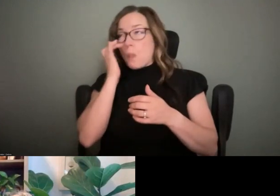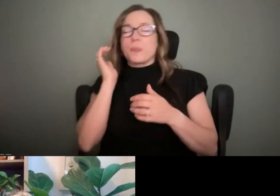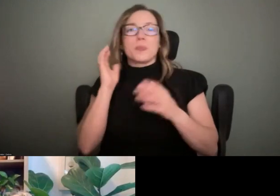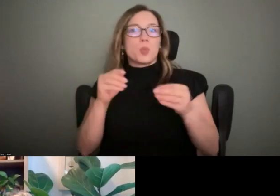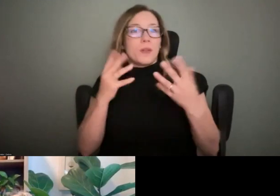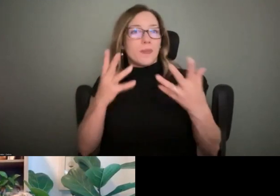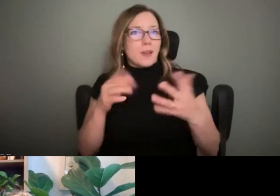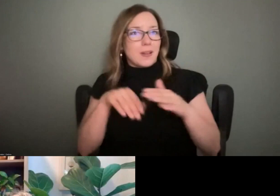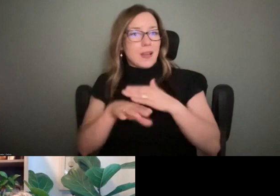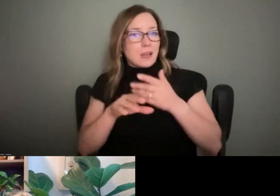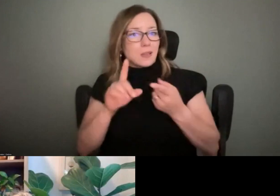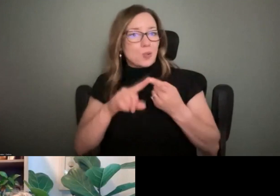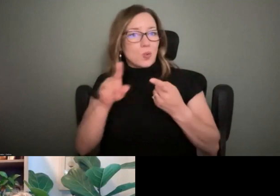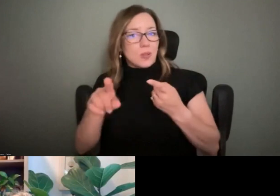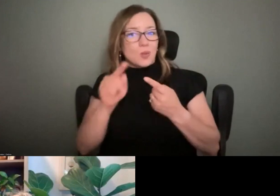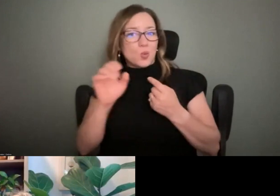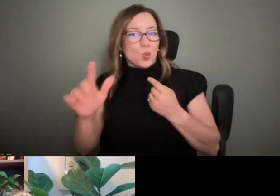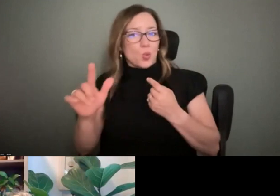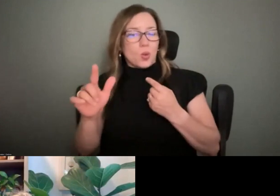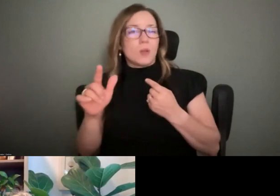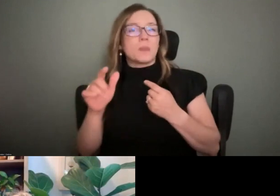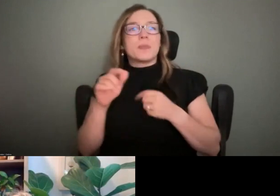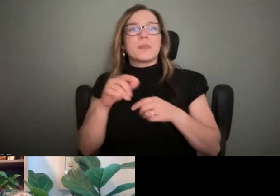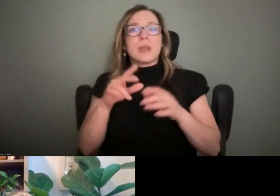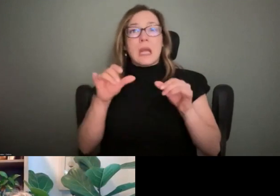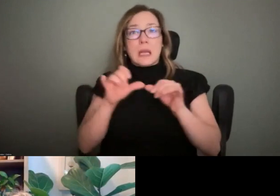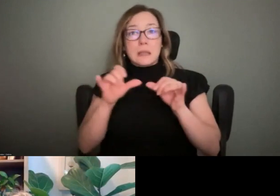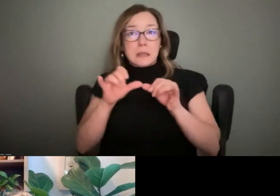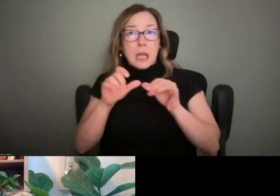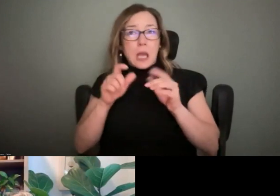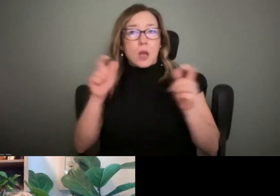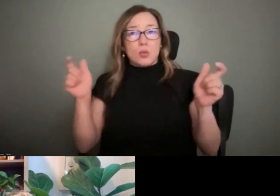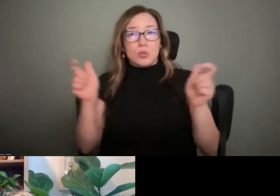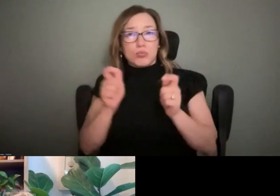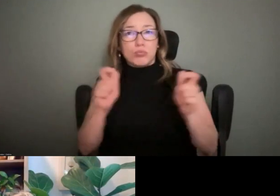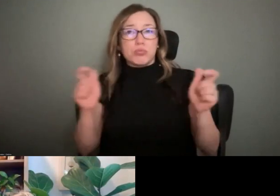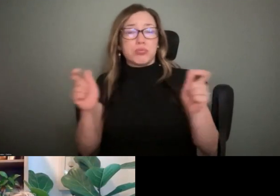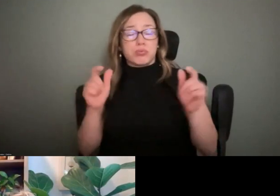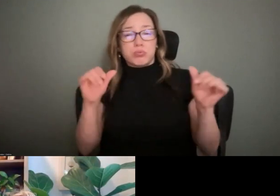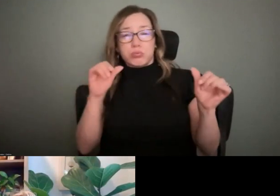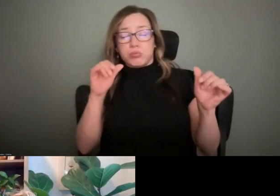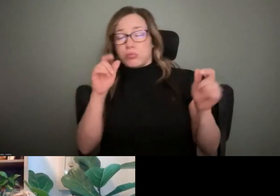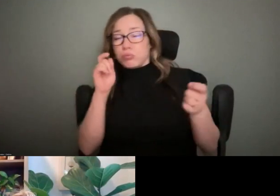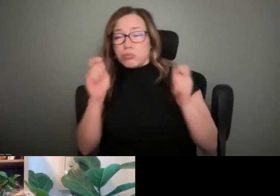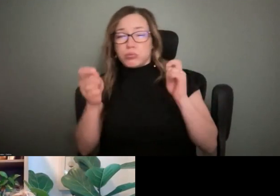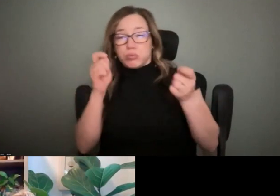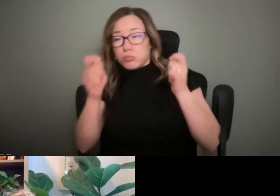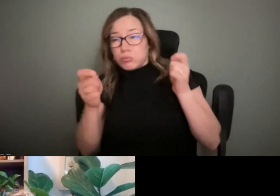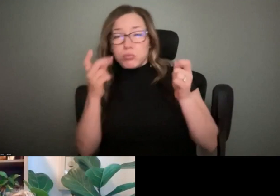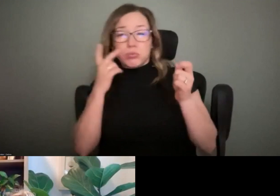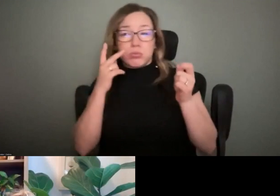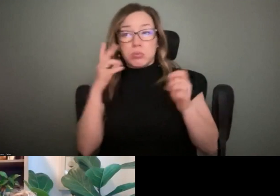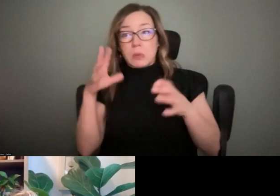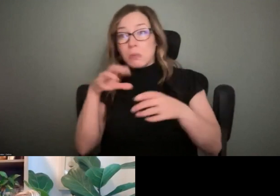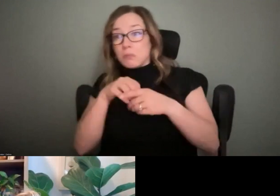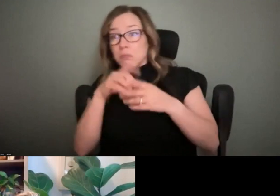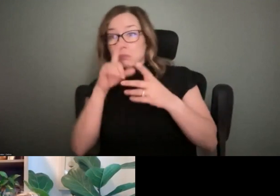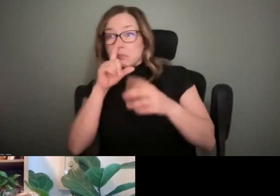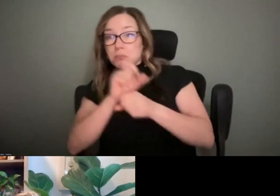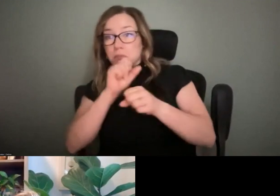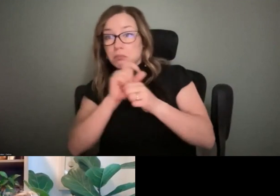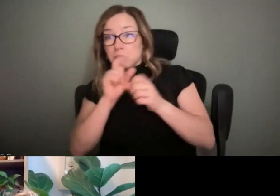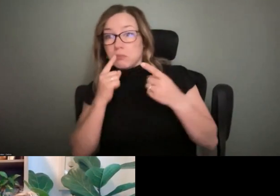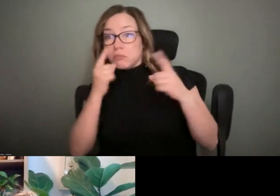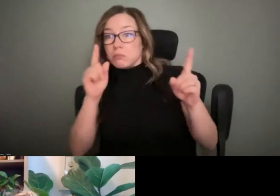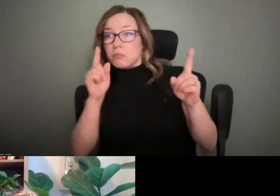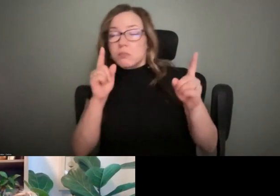tool and scale to measure that change over time, to see if their interventions are meaningful. And